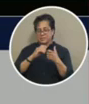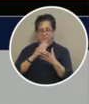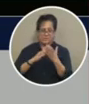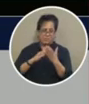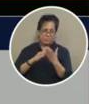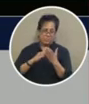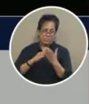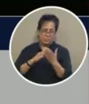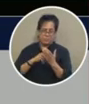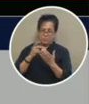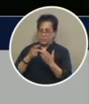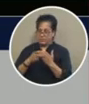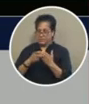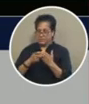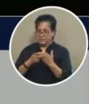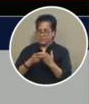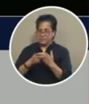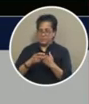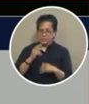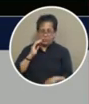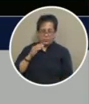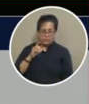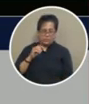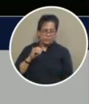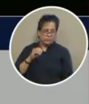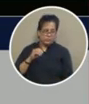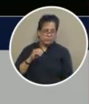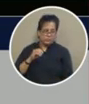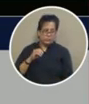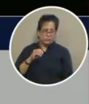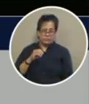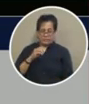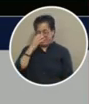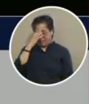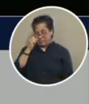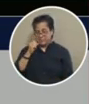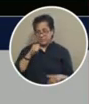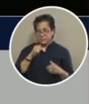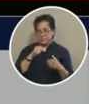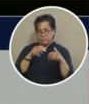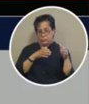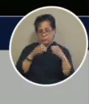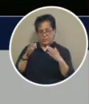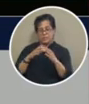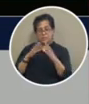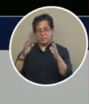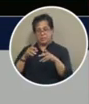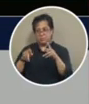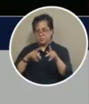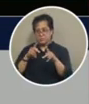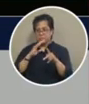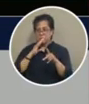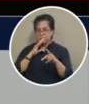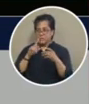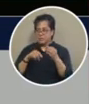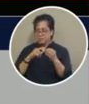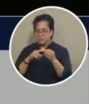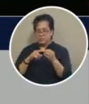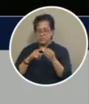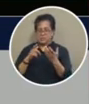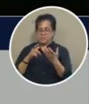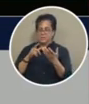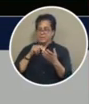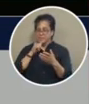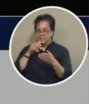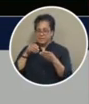projects. We're going to do this in a very common sense approach. A lot of people are talking about, we can't